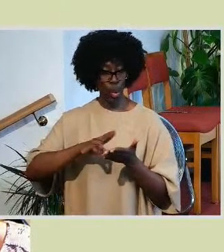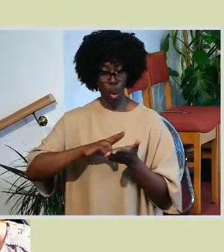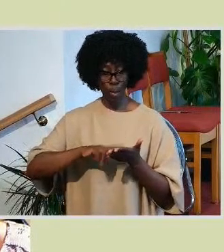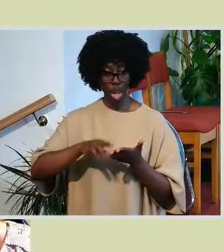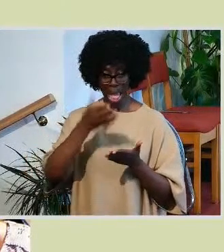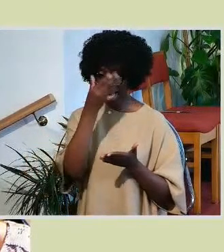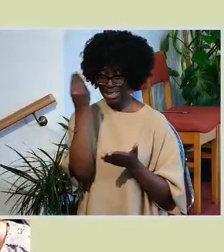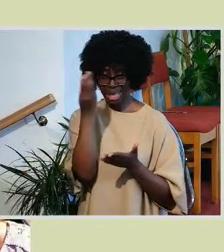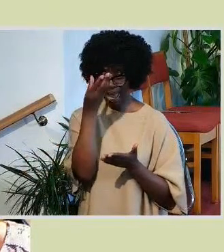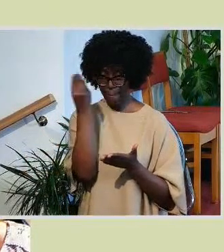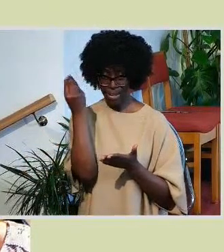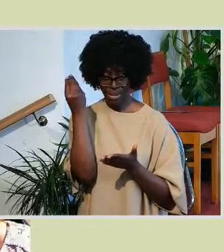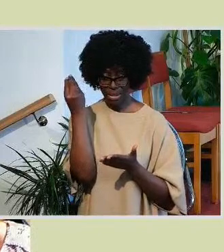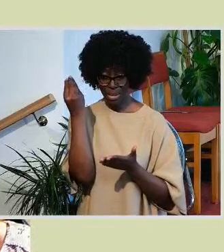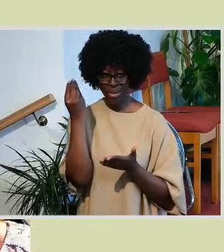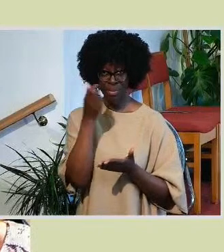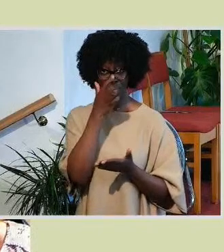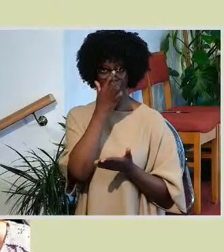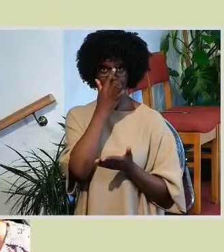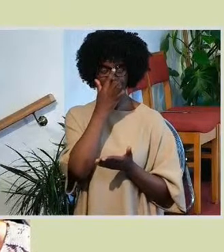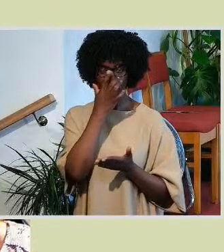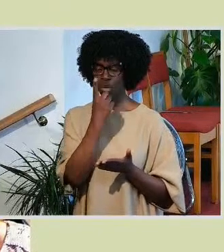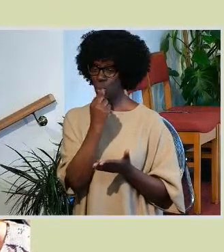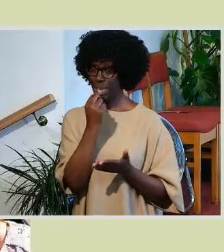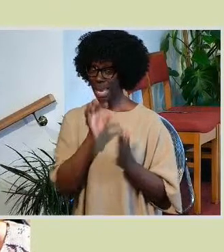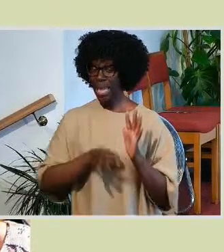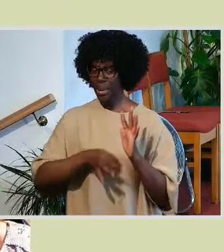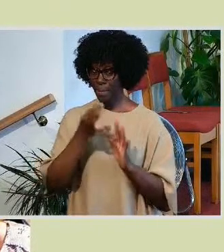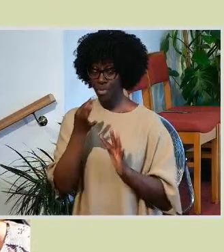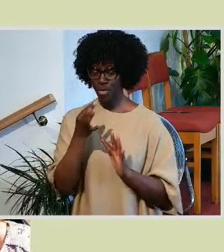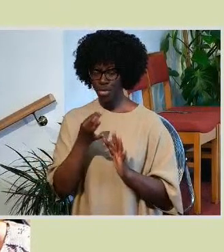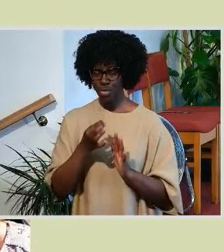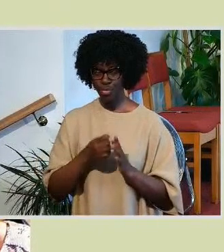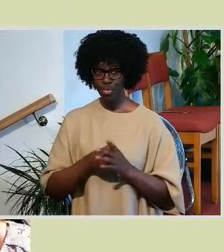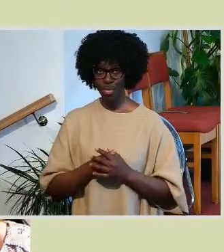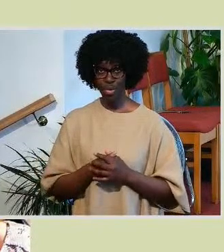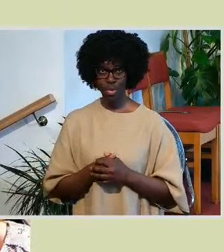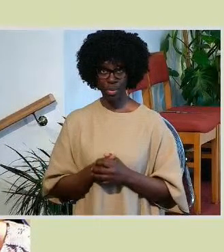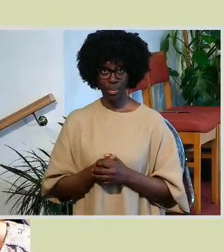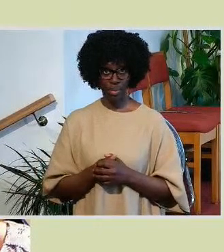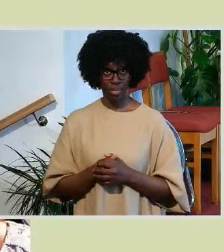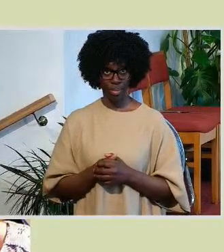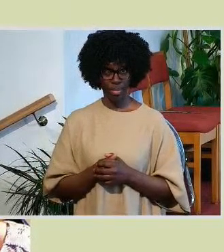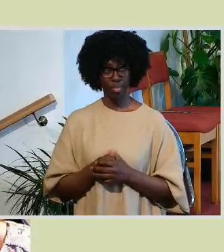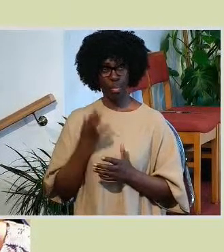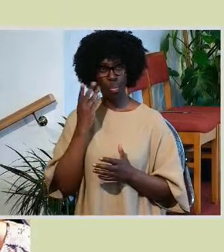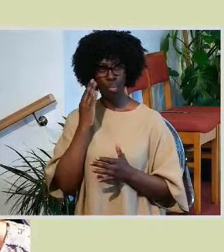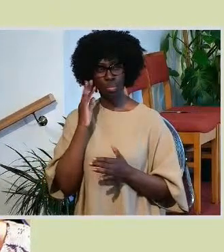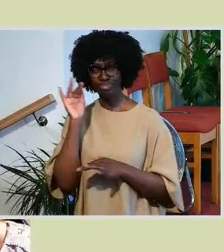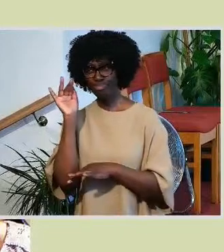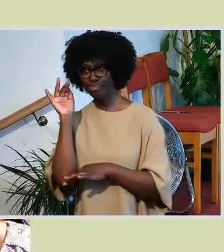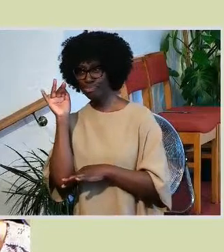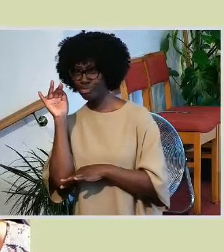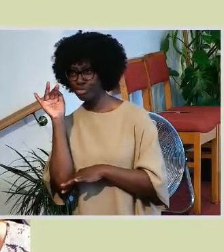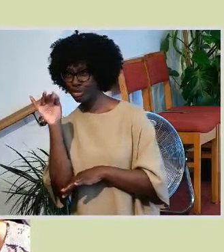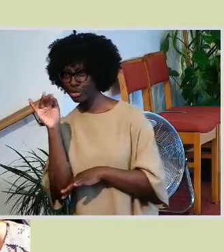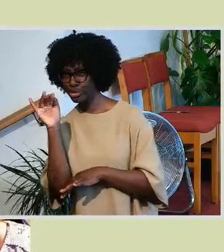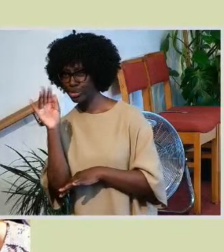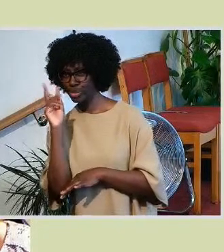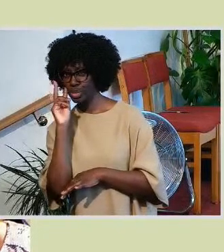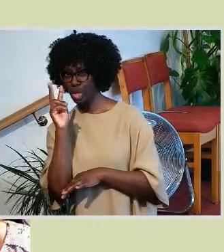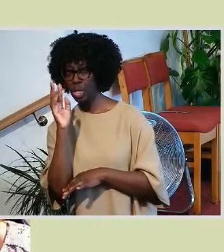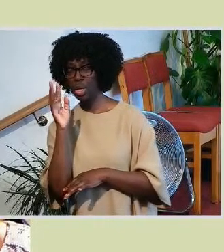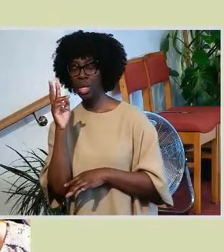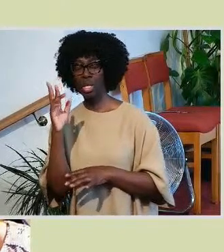But there is hope that we can improve it, and looking into the future, there is even signs that we might even be